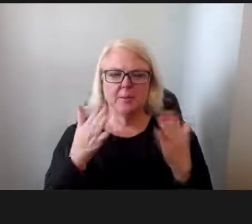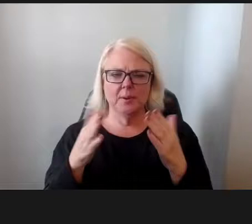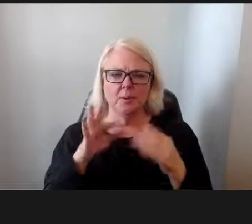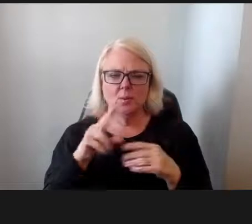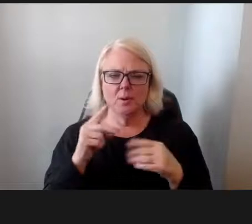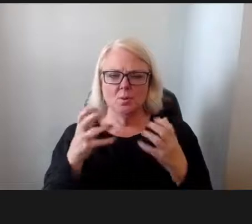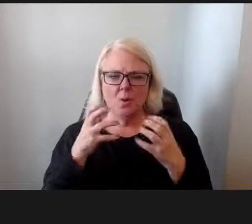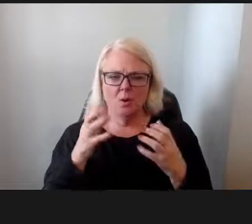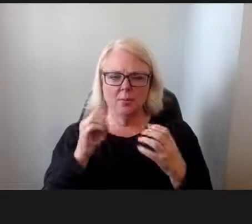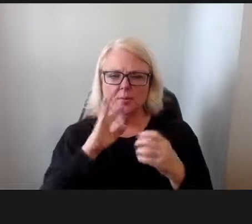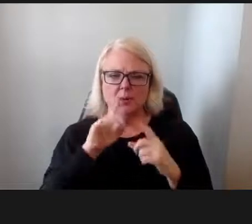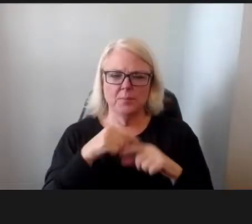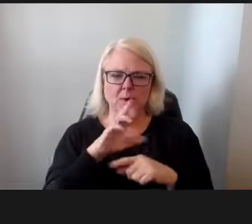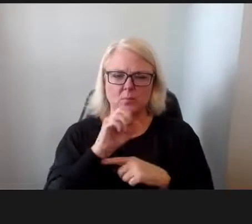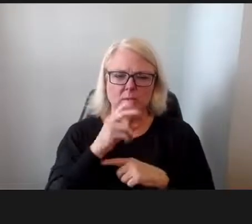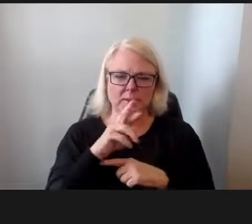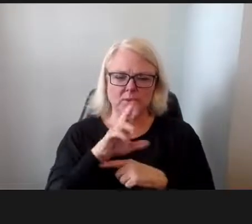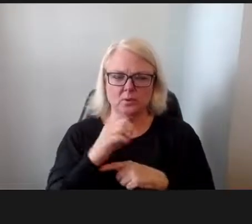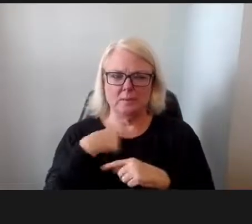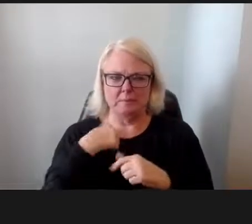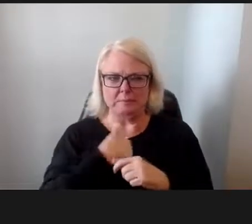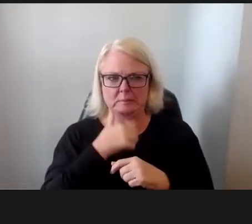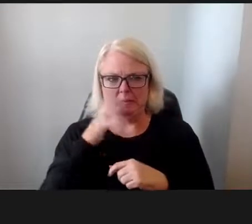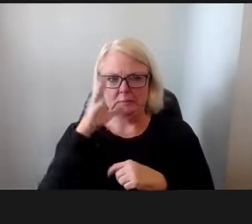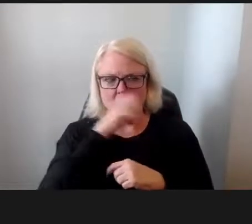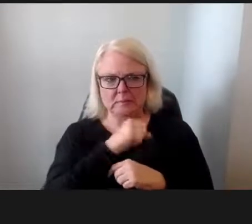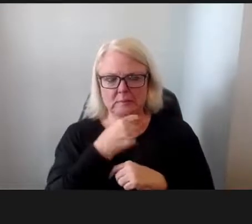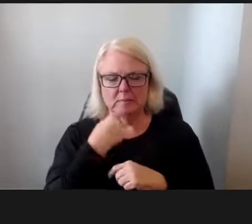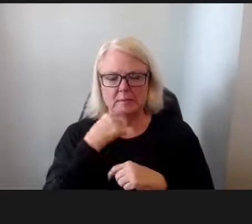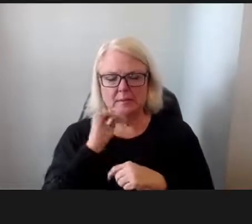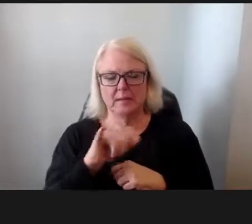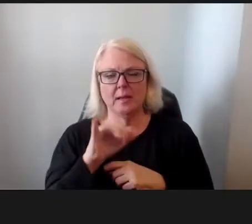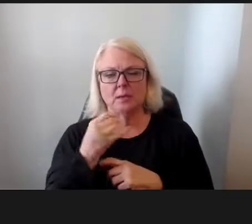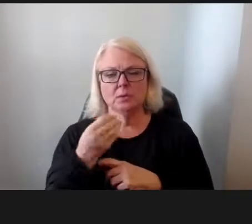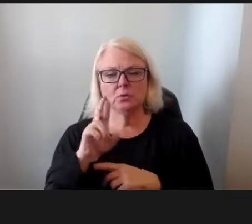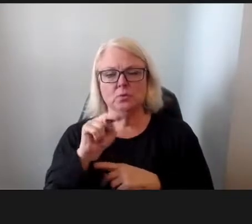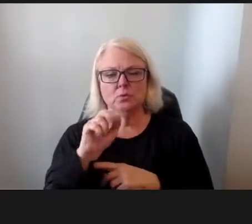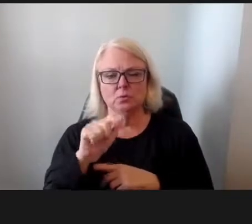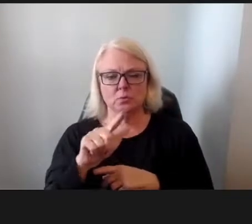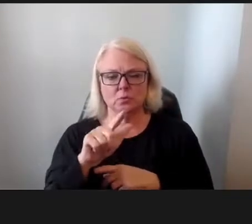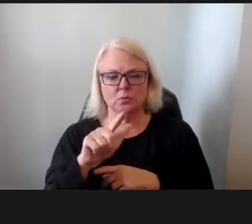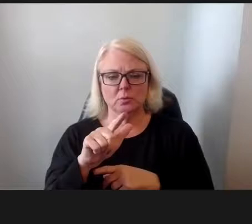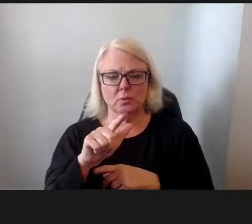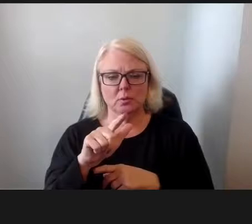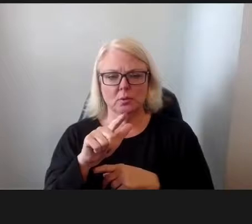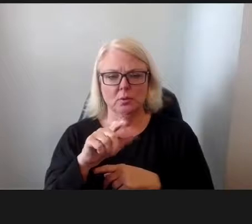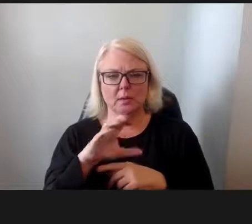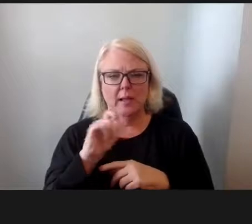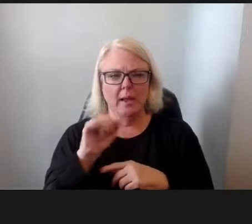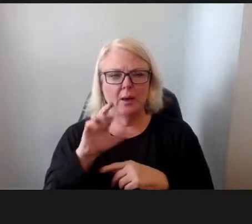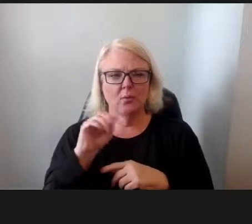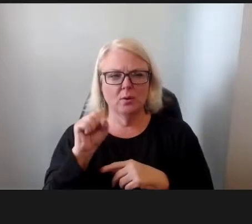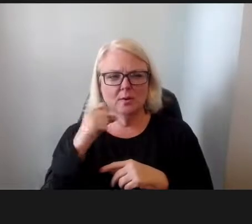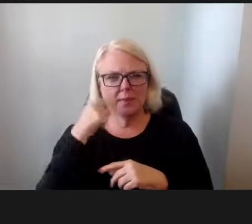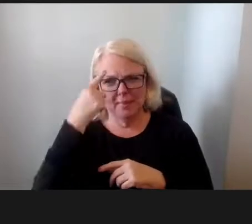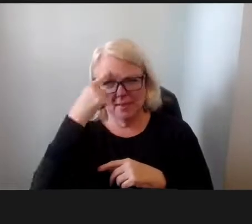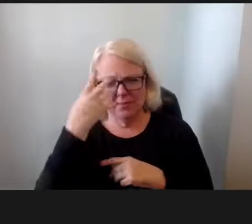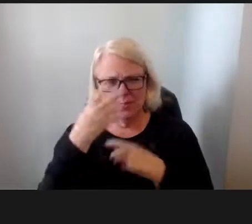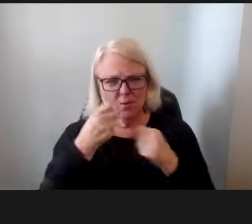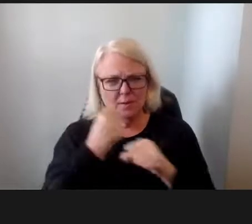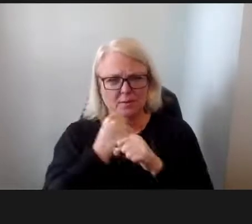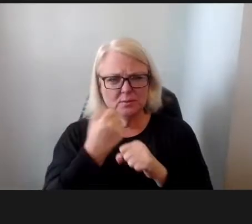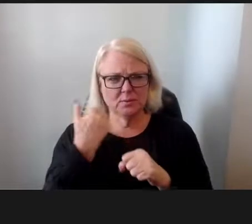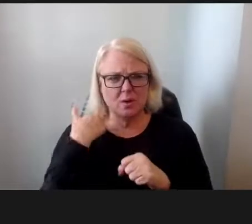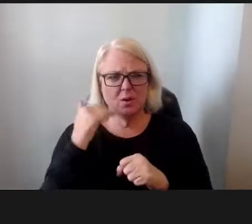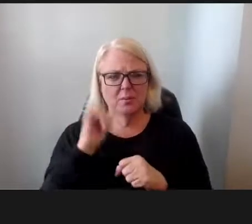be pointed to the resource. I'm going to take a guess and say in the journal Kairos, I think about 4 years ago, a